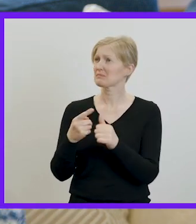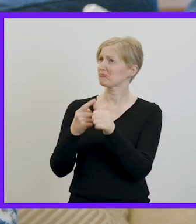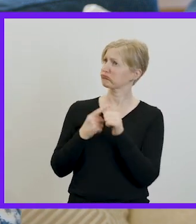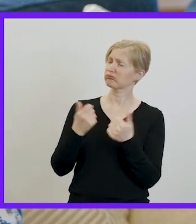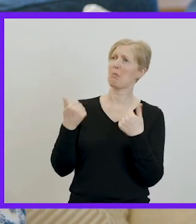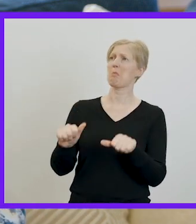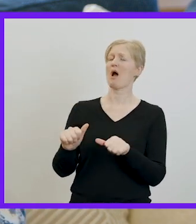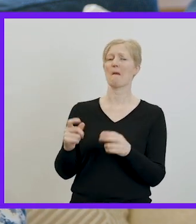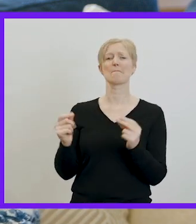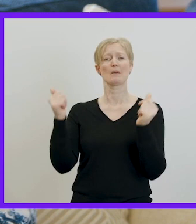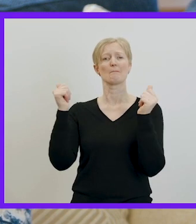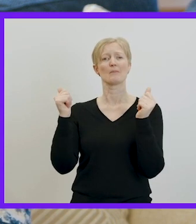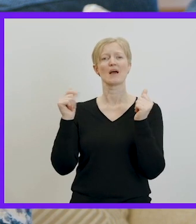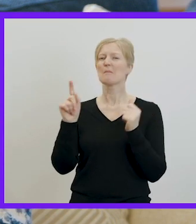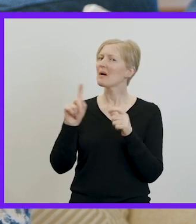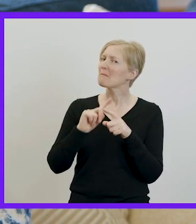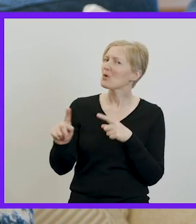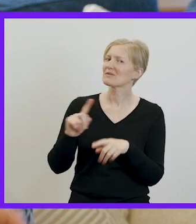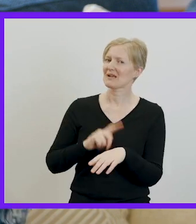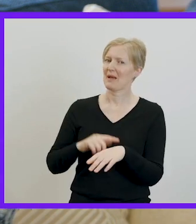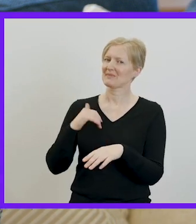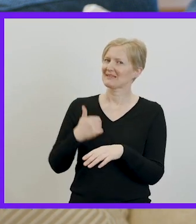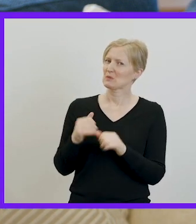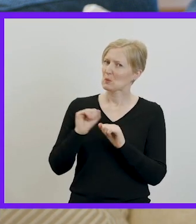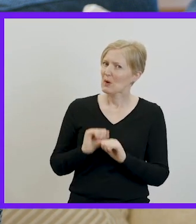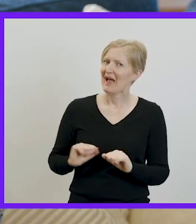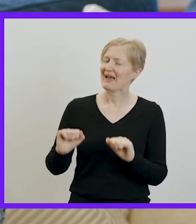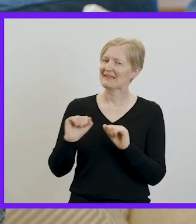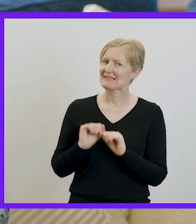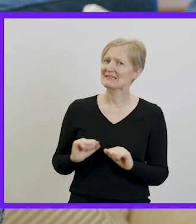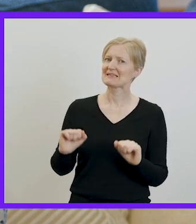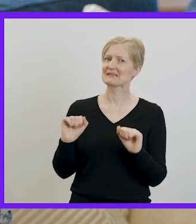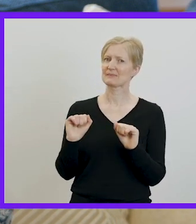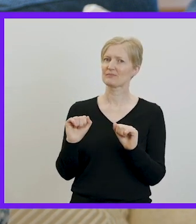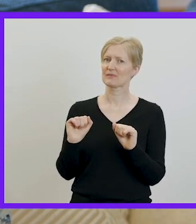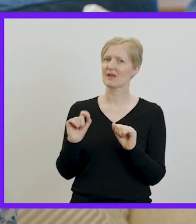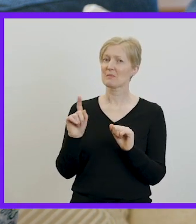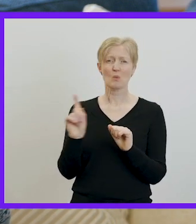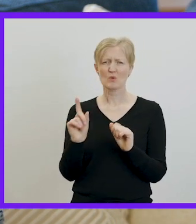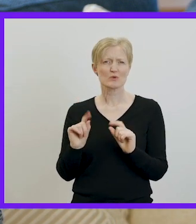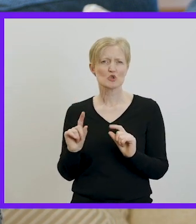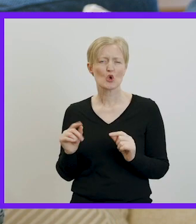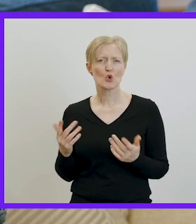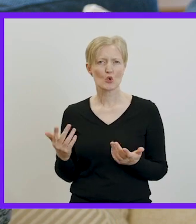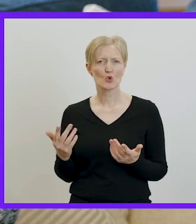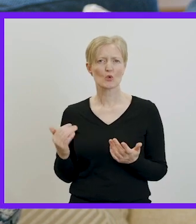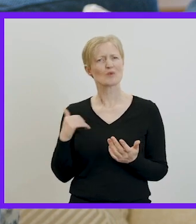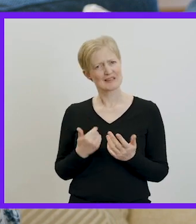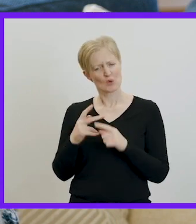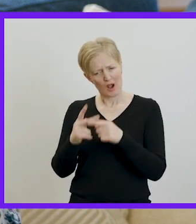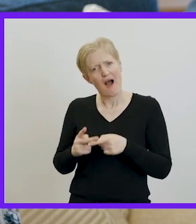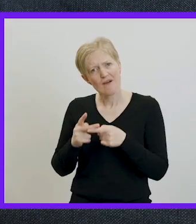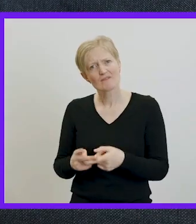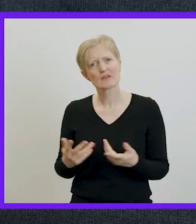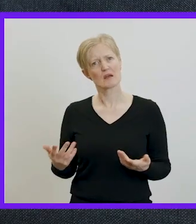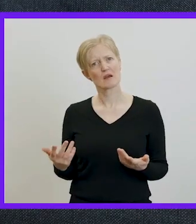instant answer. But most of the time, like a seed, we have to wait. And in the meantime, what do we do with that seed? Well, we